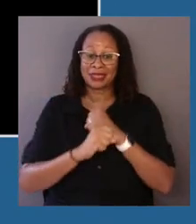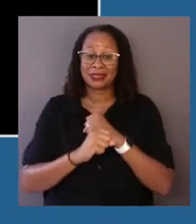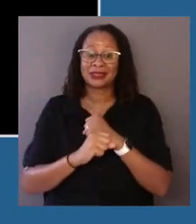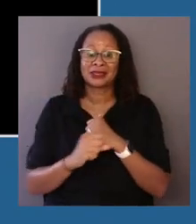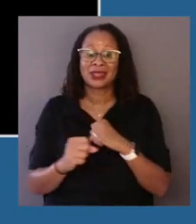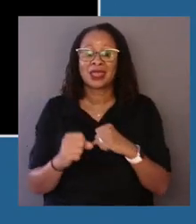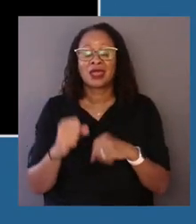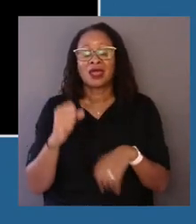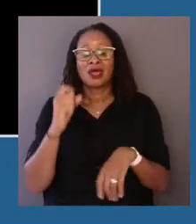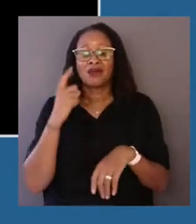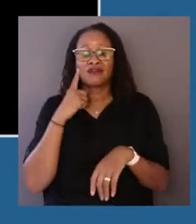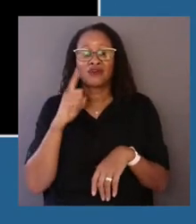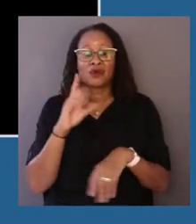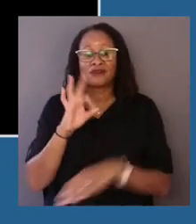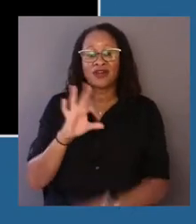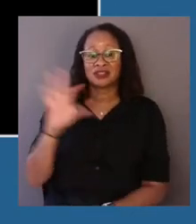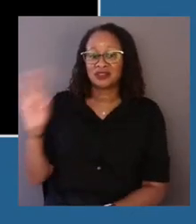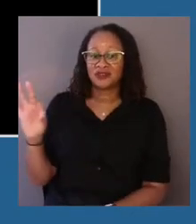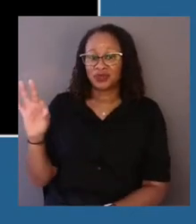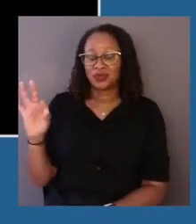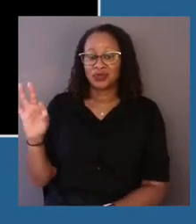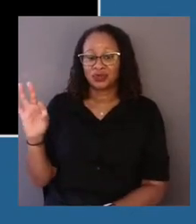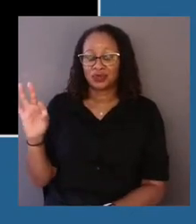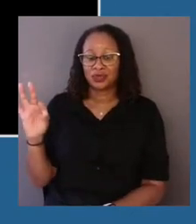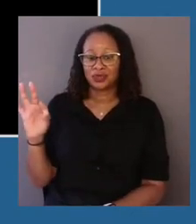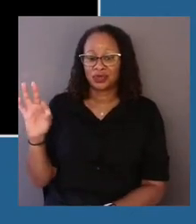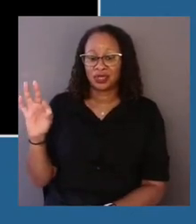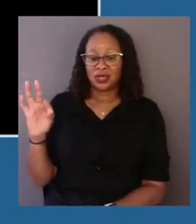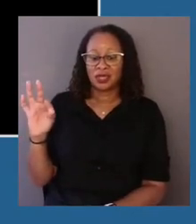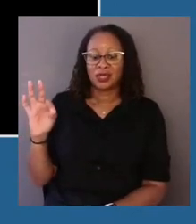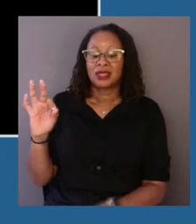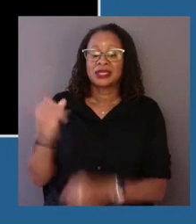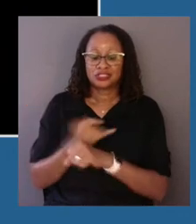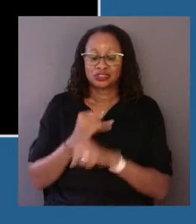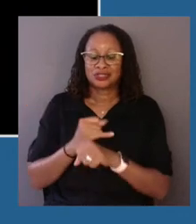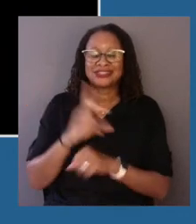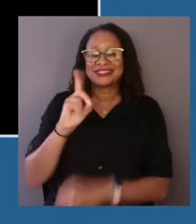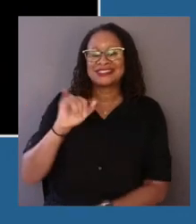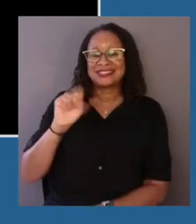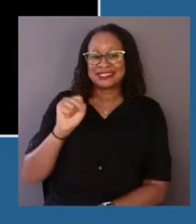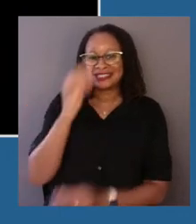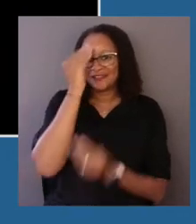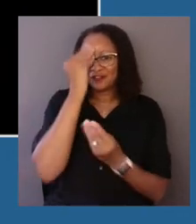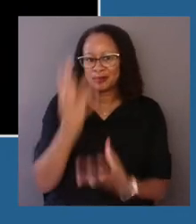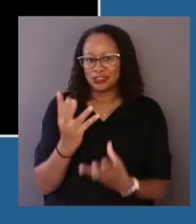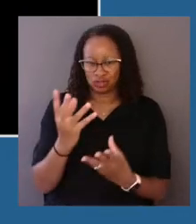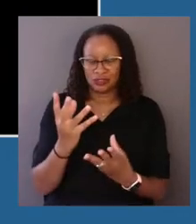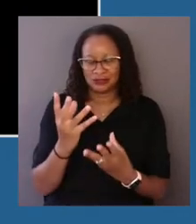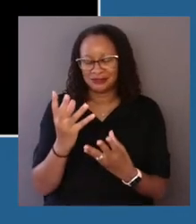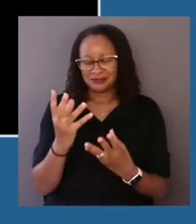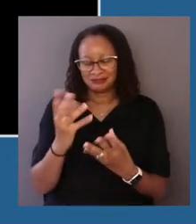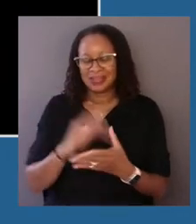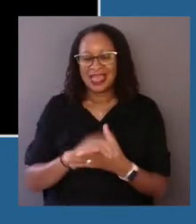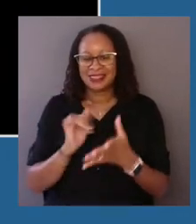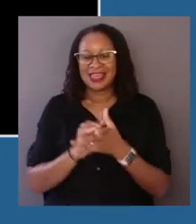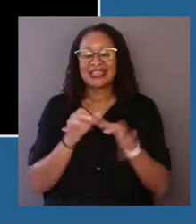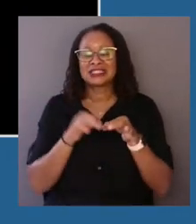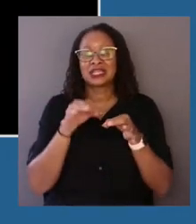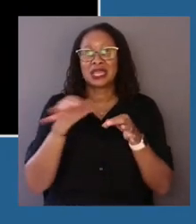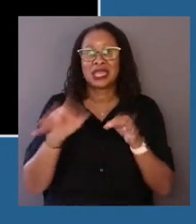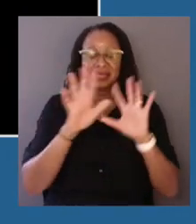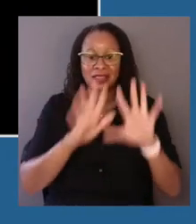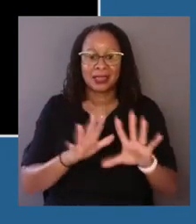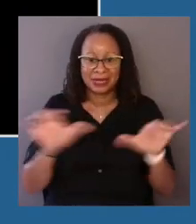the fossil fuel industry's disinformation crusade, which has delayed climate action for so long, and in building